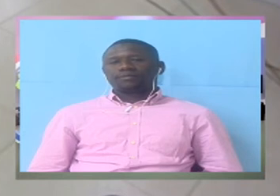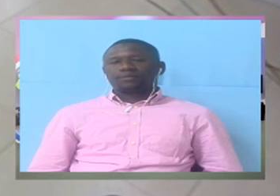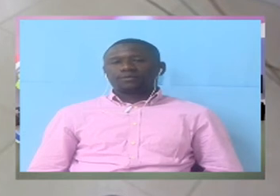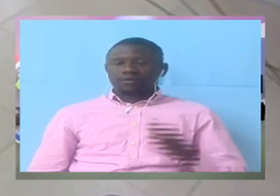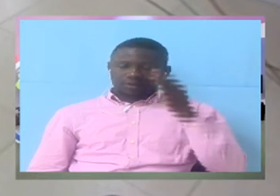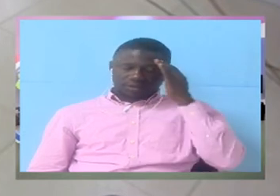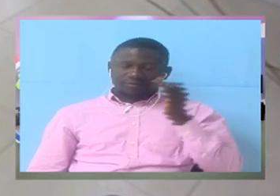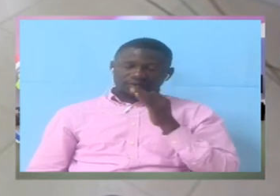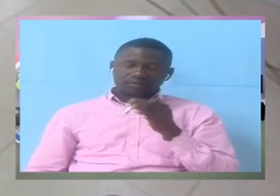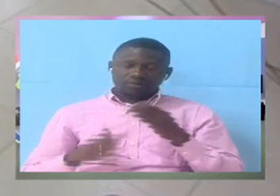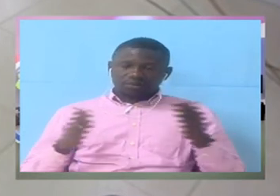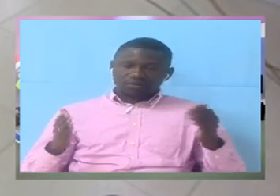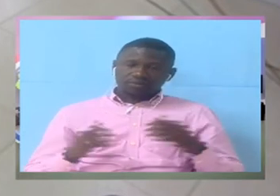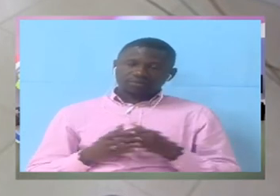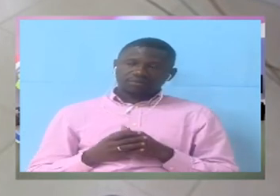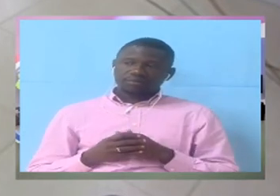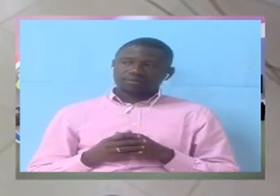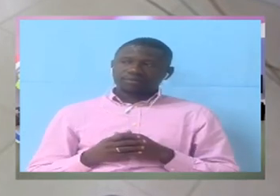Thank you very much,